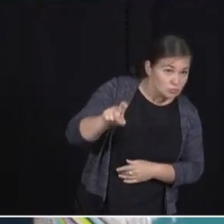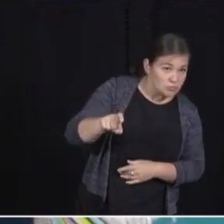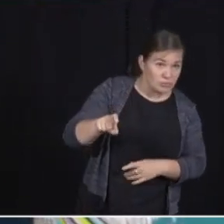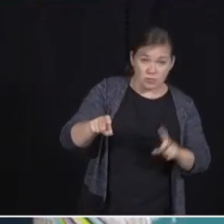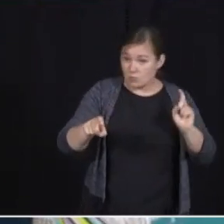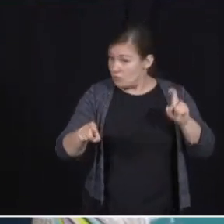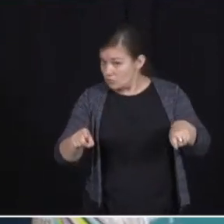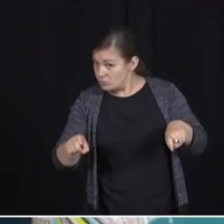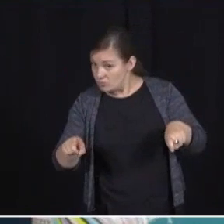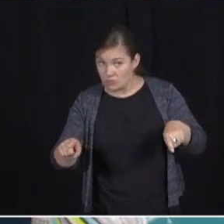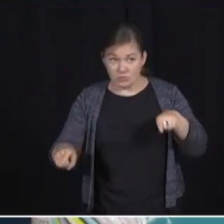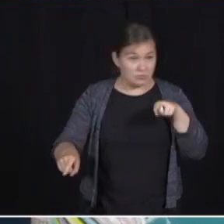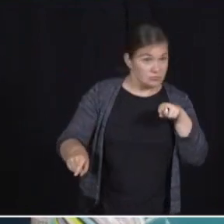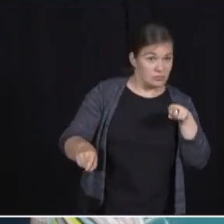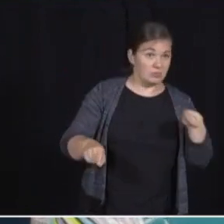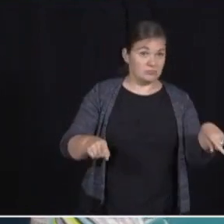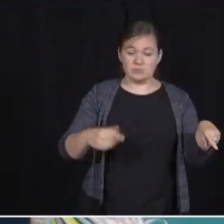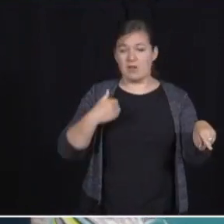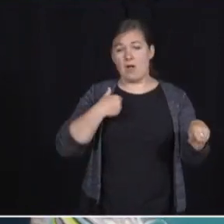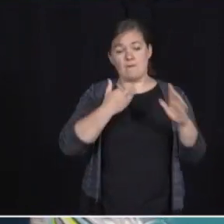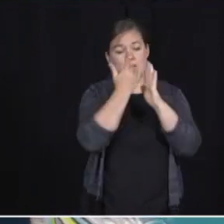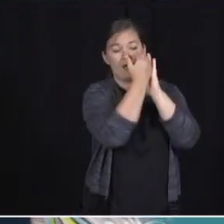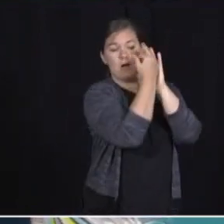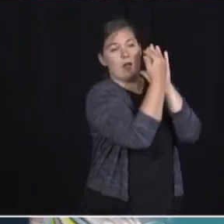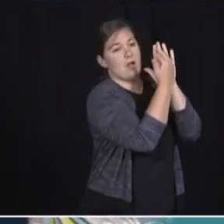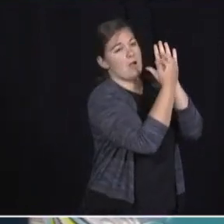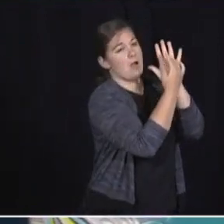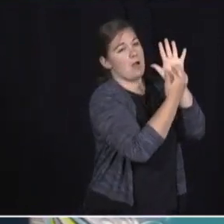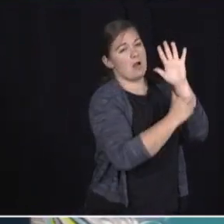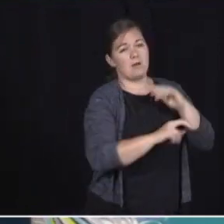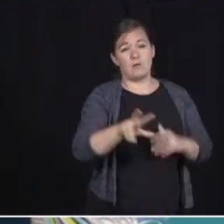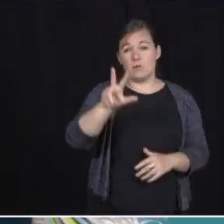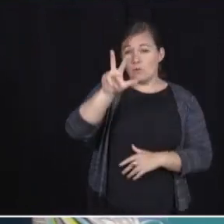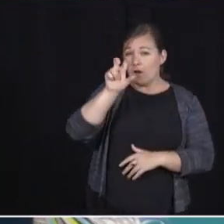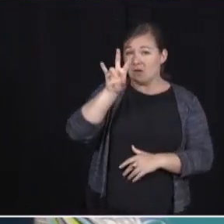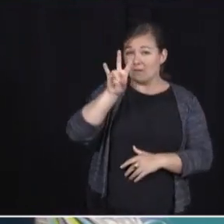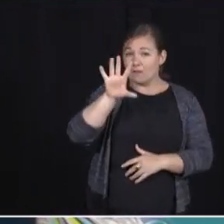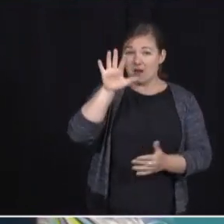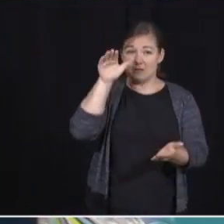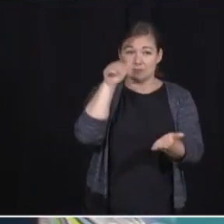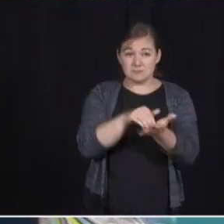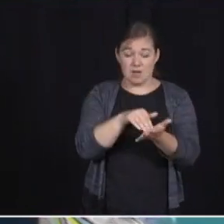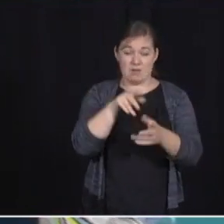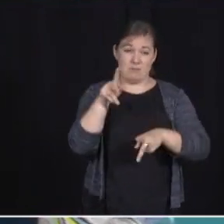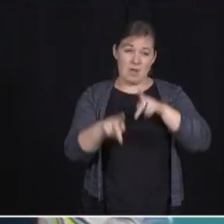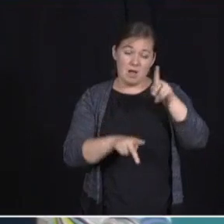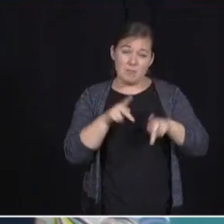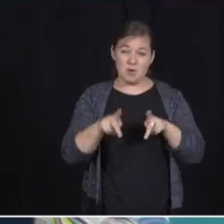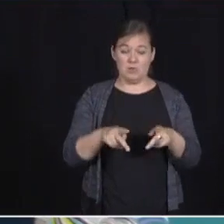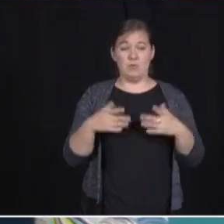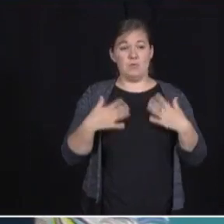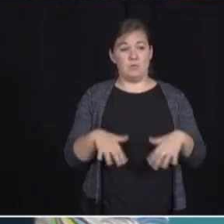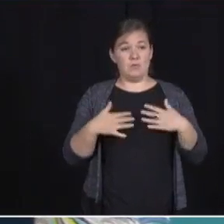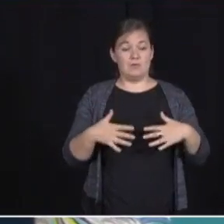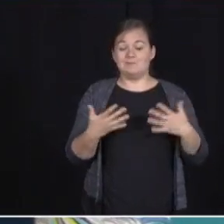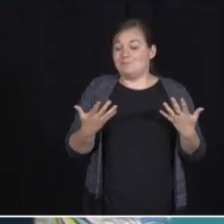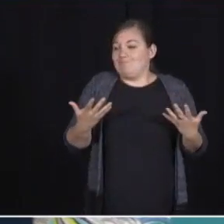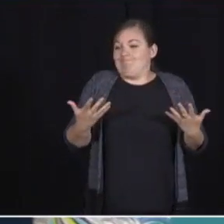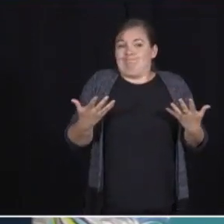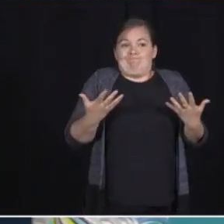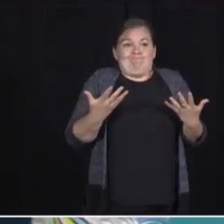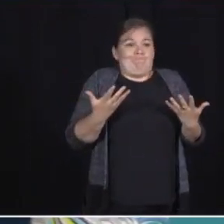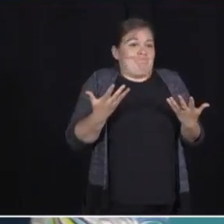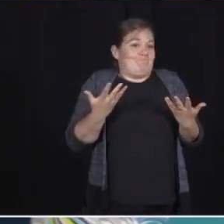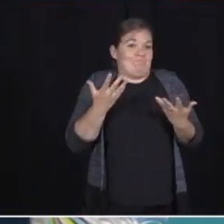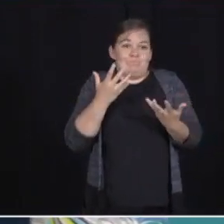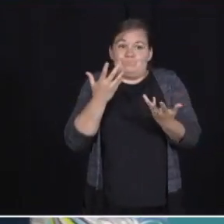up with a very, very large number of 375,000. But again, everyone's pitched in. It's very hard. It's